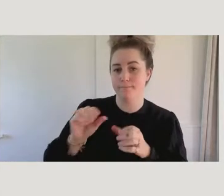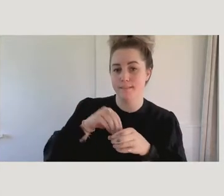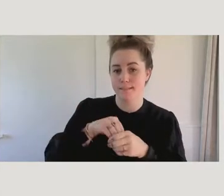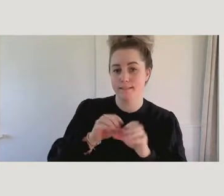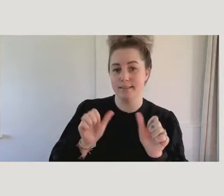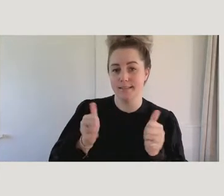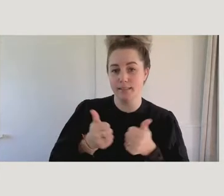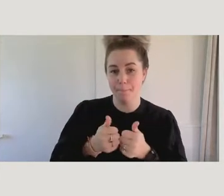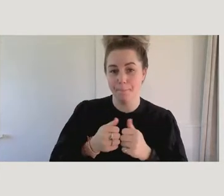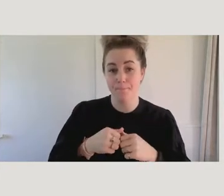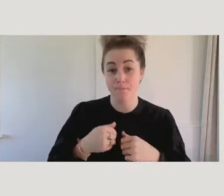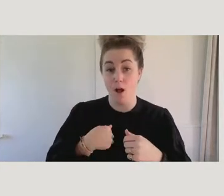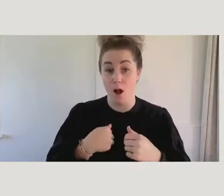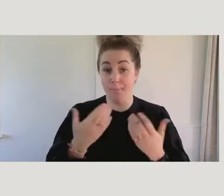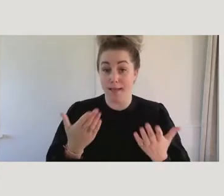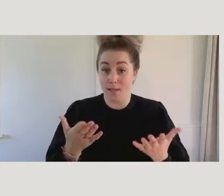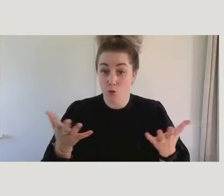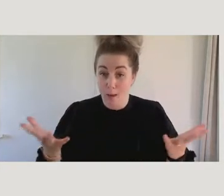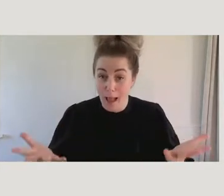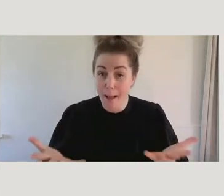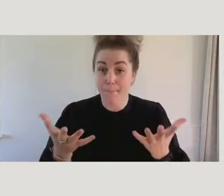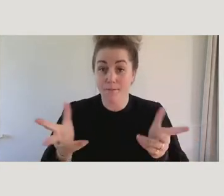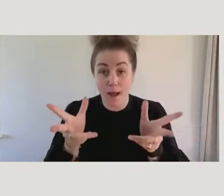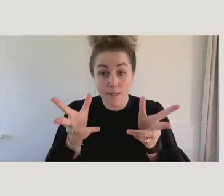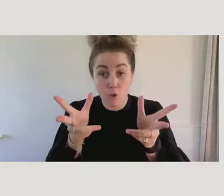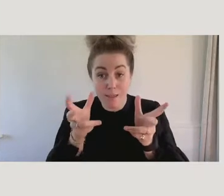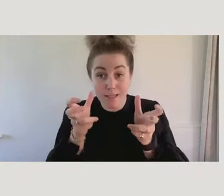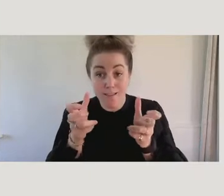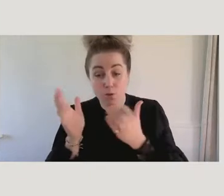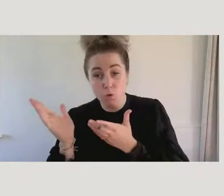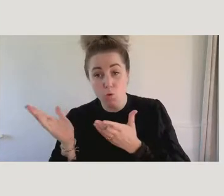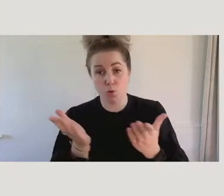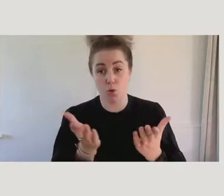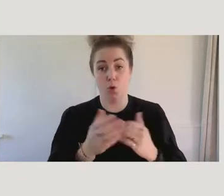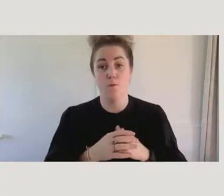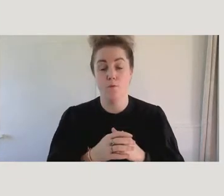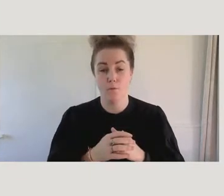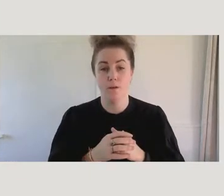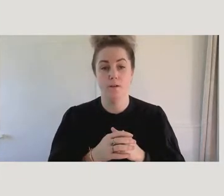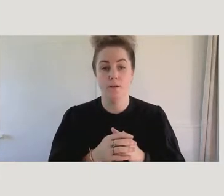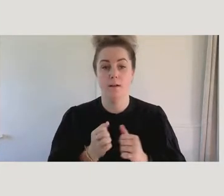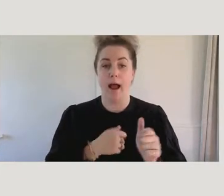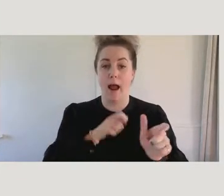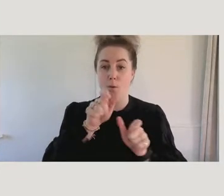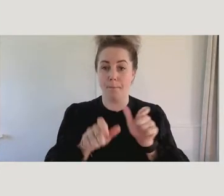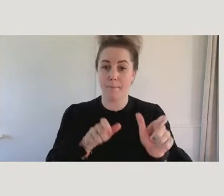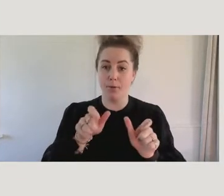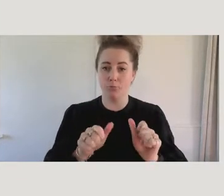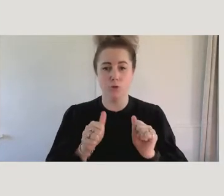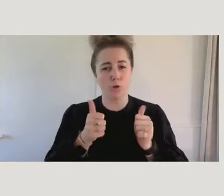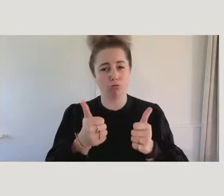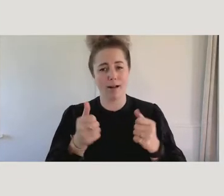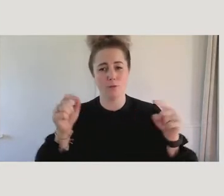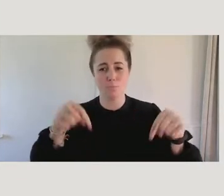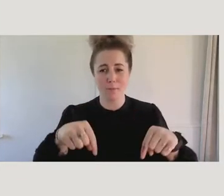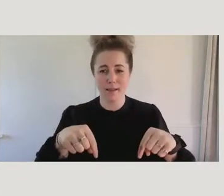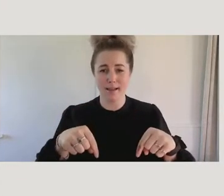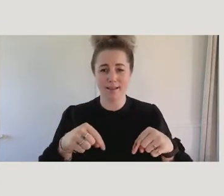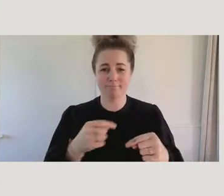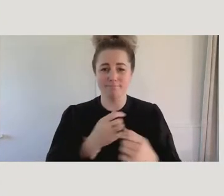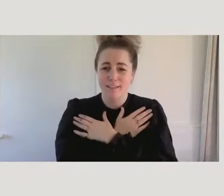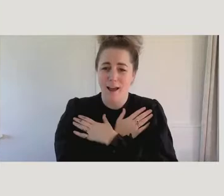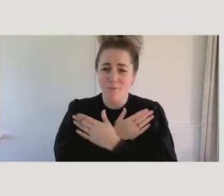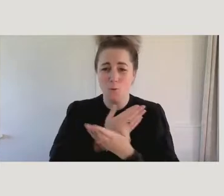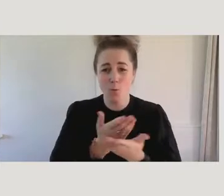here to empathize to listen to serve our people so so good to be here love you guys